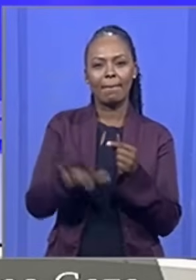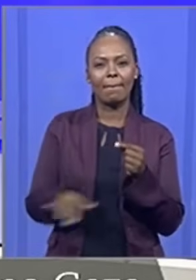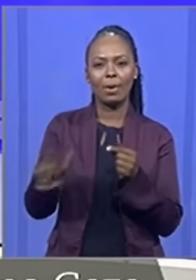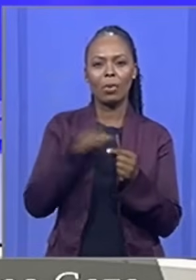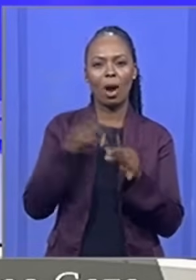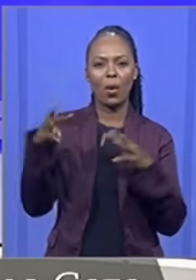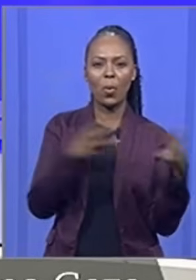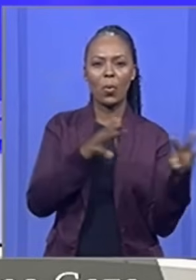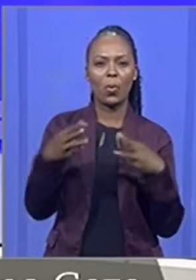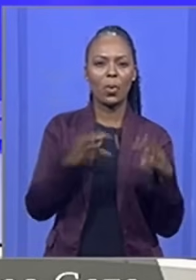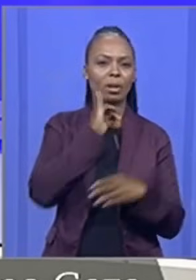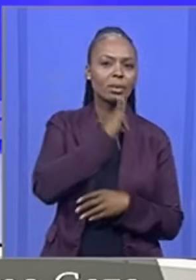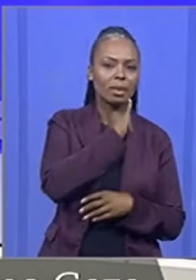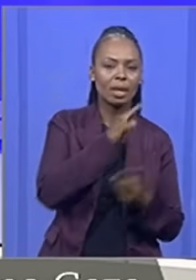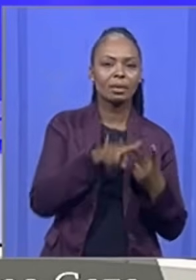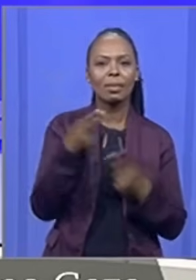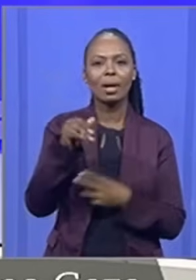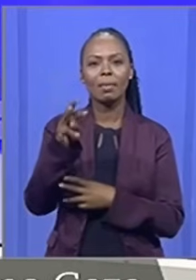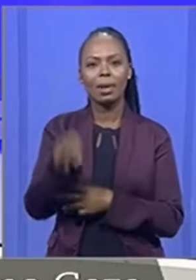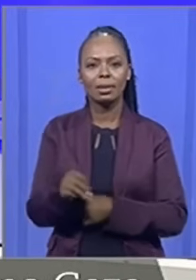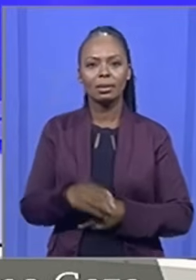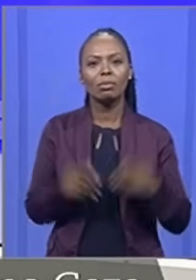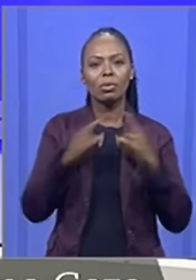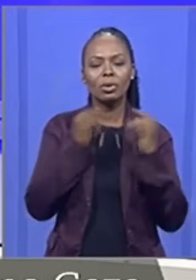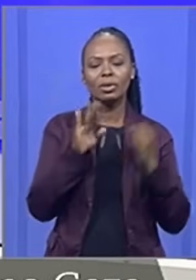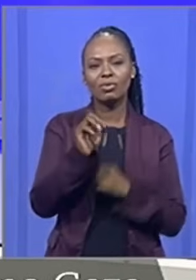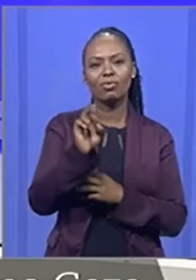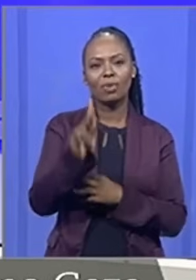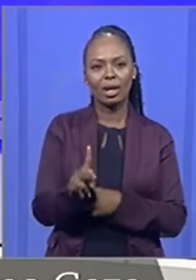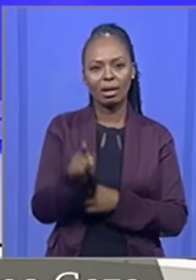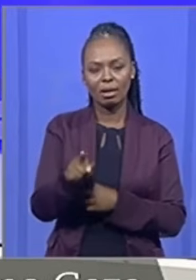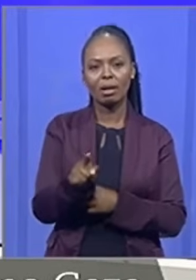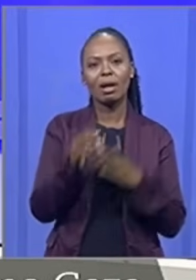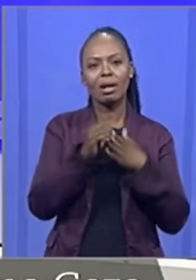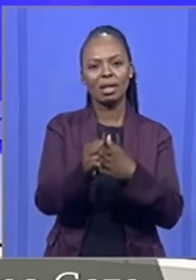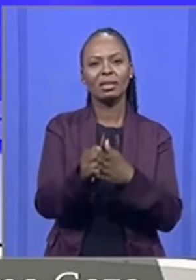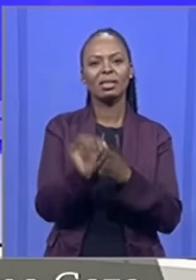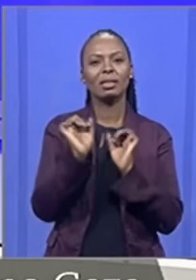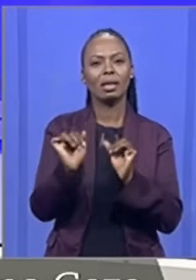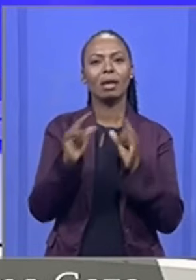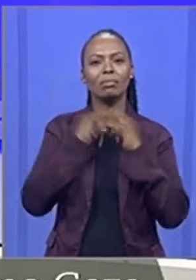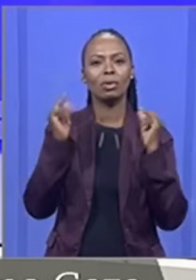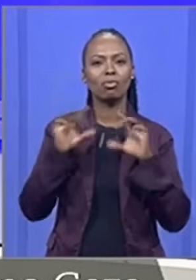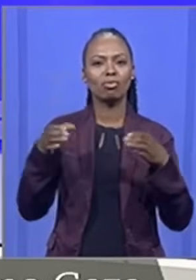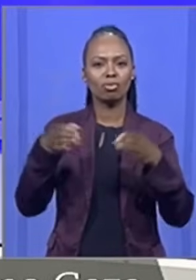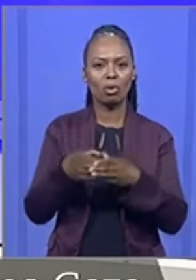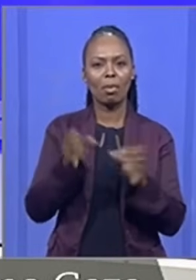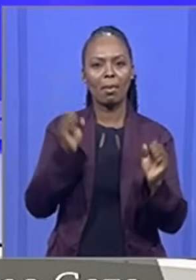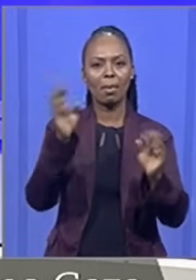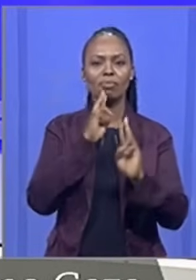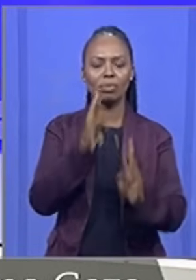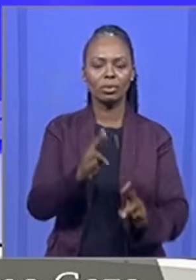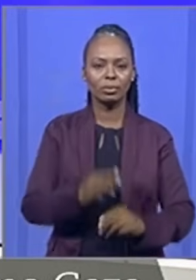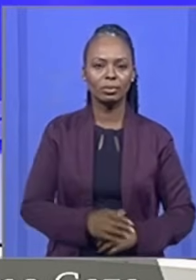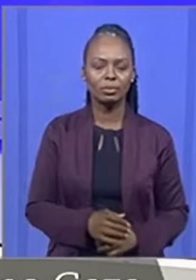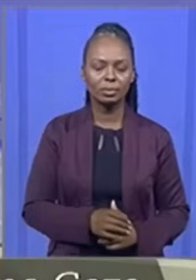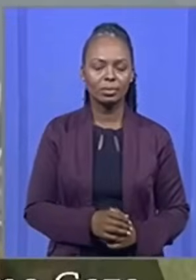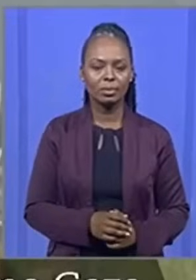pakeng tsa Israel le Hamas. Moruti Frank Chikane ke e mong wa baetapele bana ba baruti mme o setleya maemo a Ditaba.